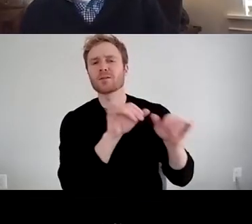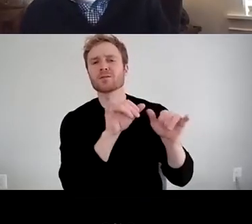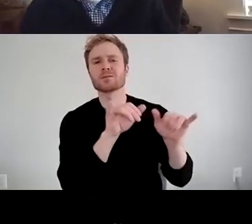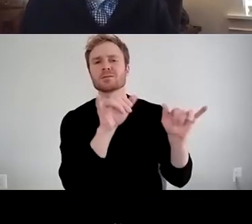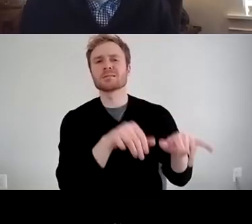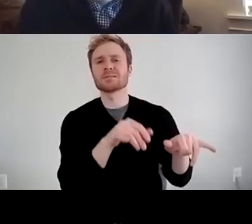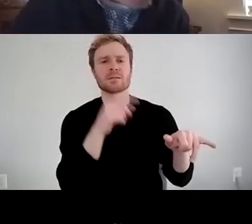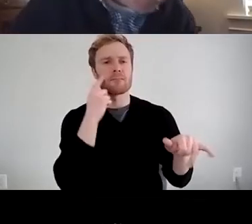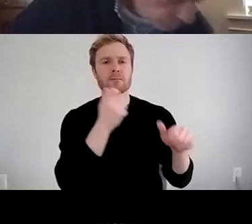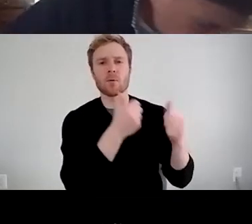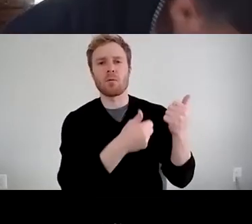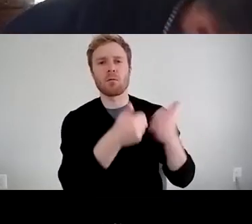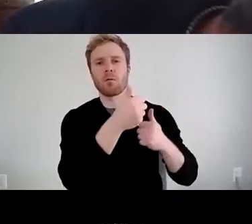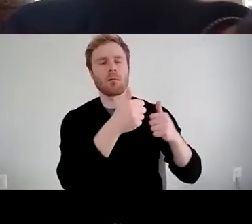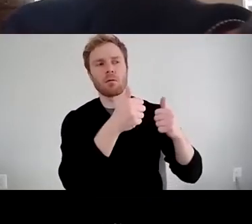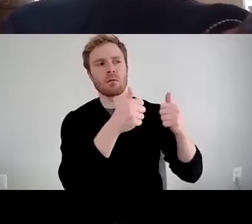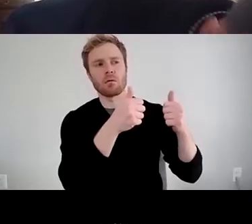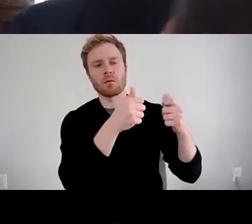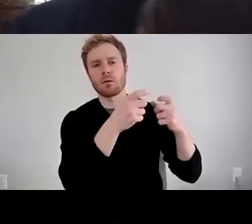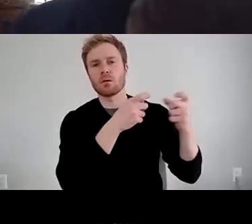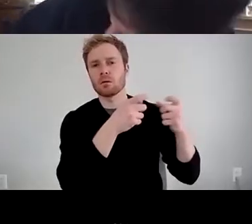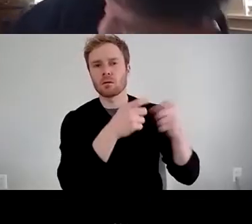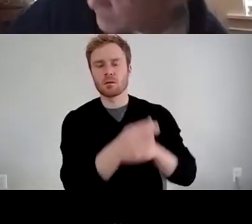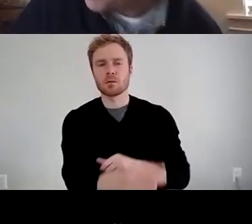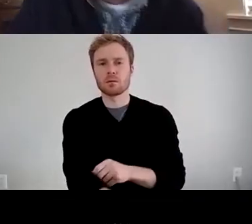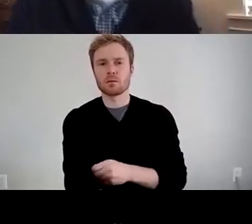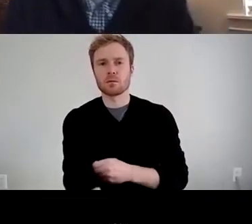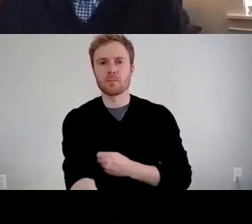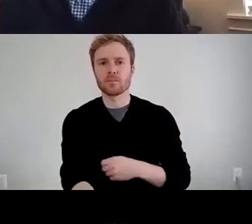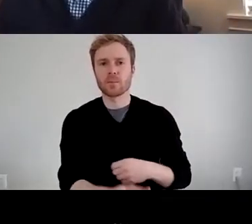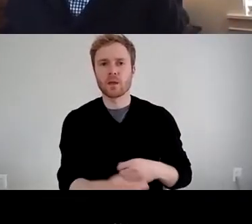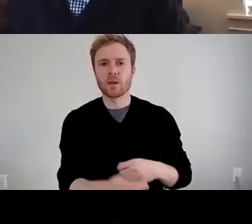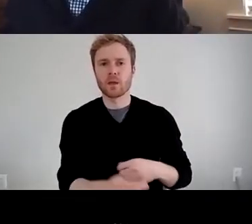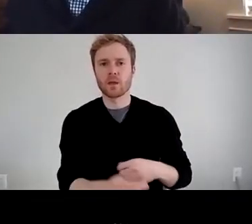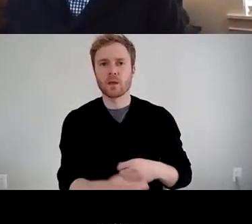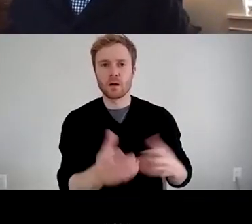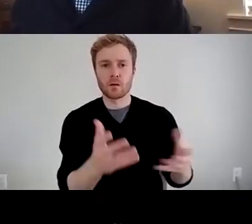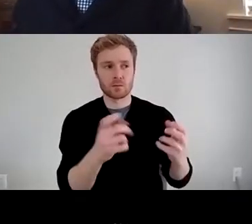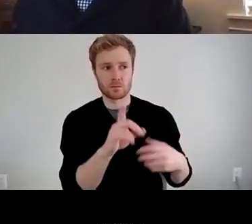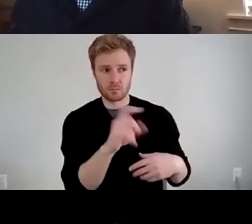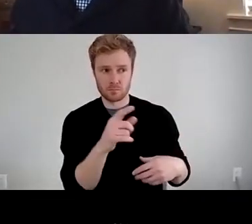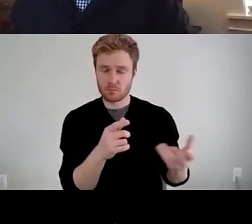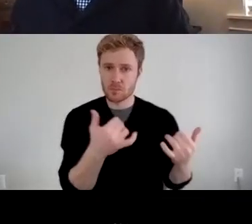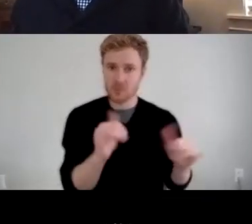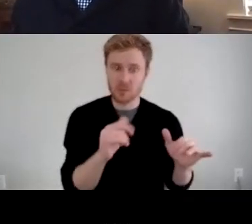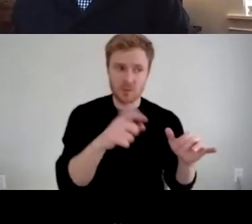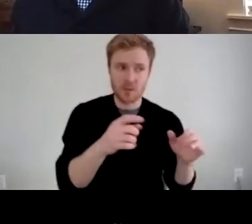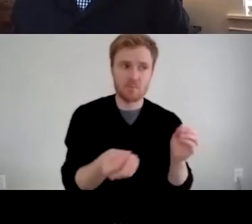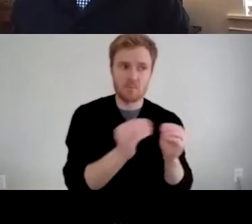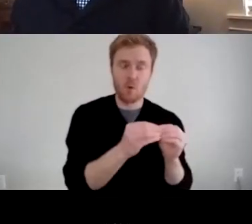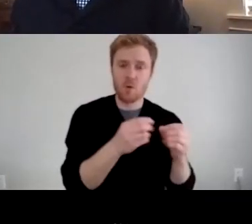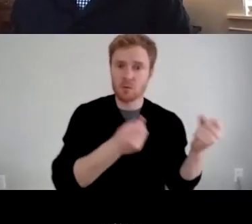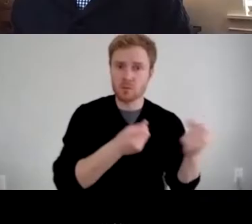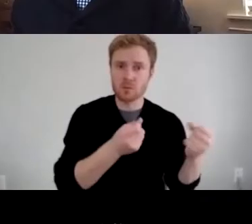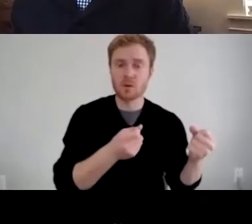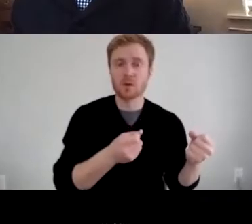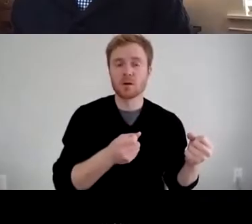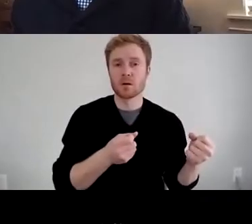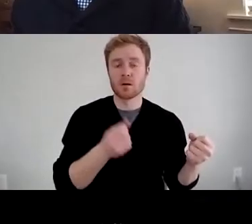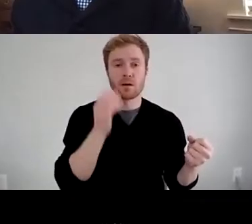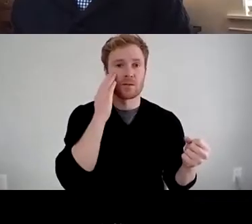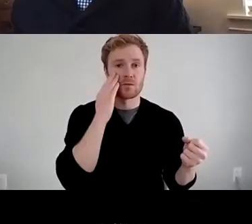Smith. Thank you. I just want to say that during the briefing, I had a few questions, but my questions were mostly the